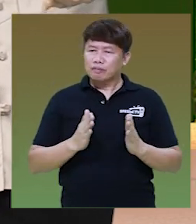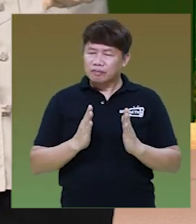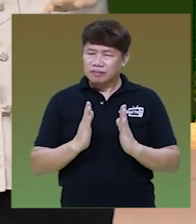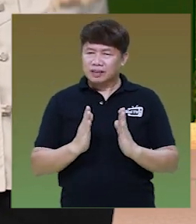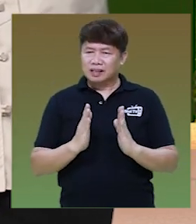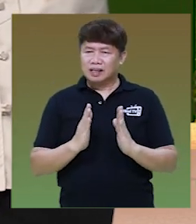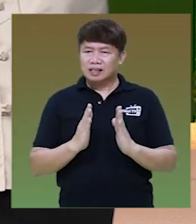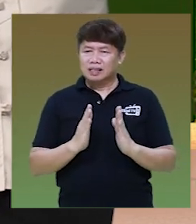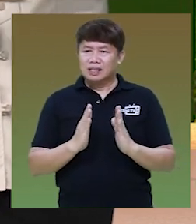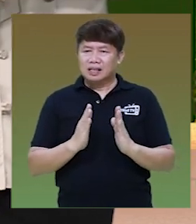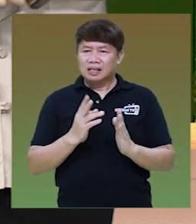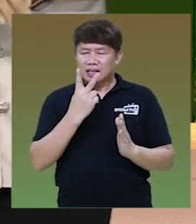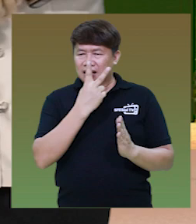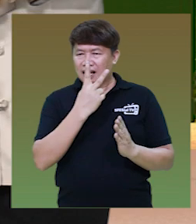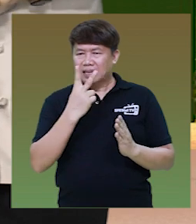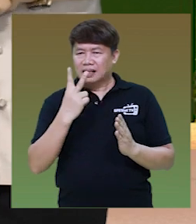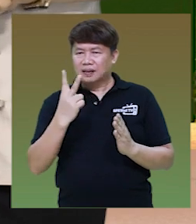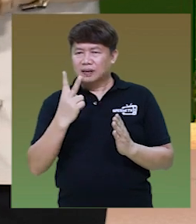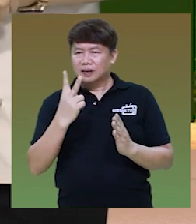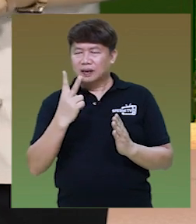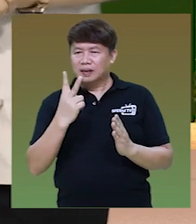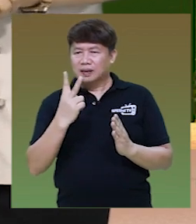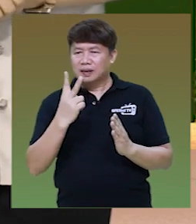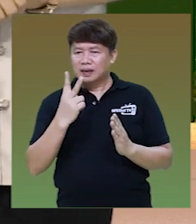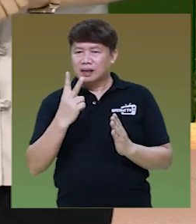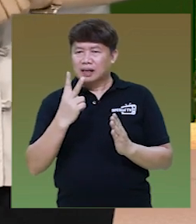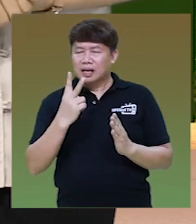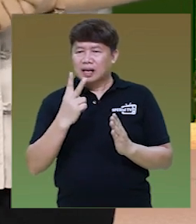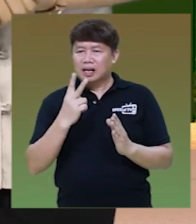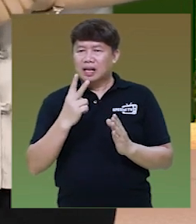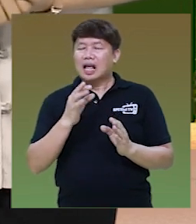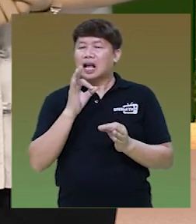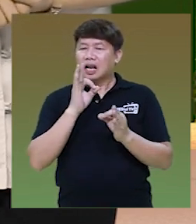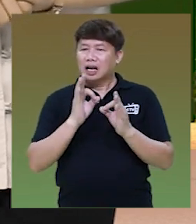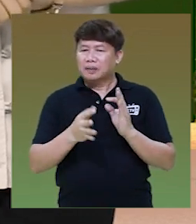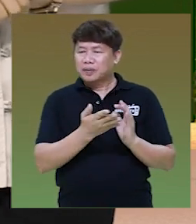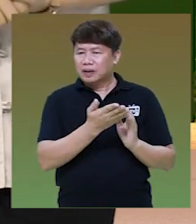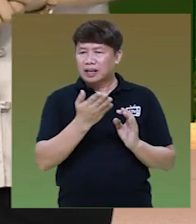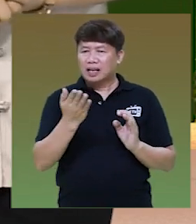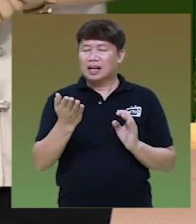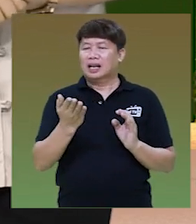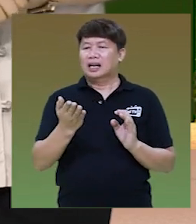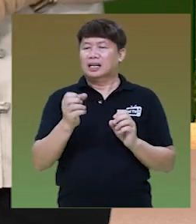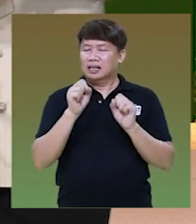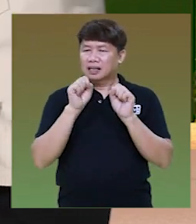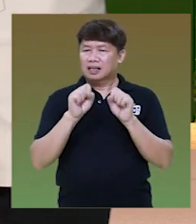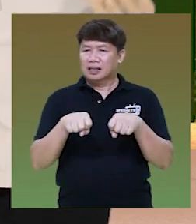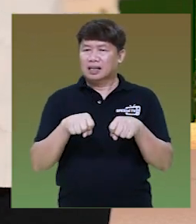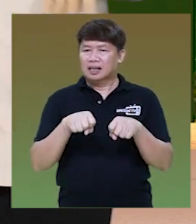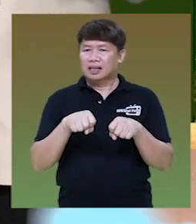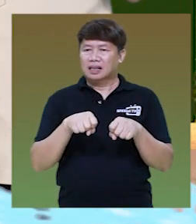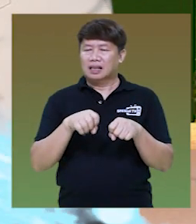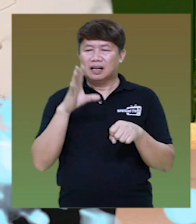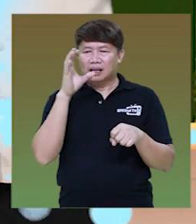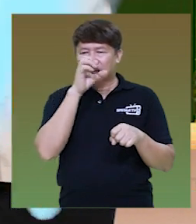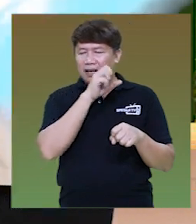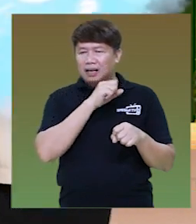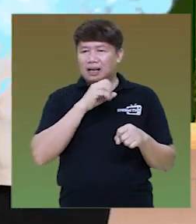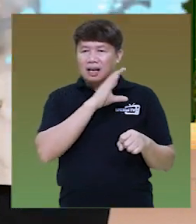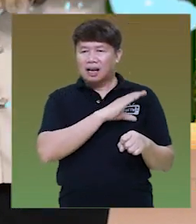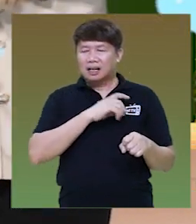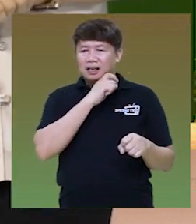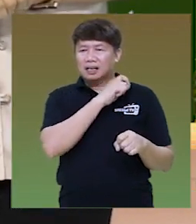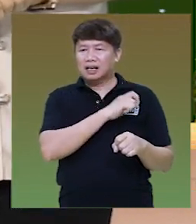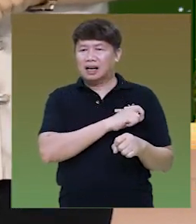Let us see if you can infer character traits by answering the questions correctly. Show what you've